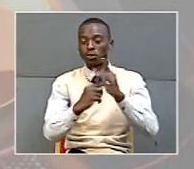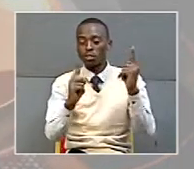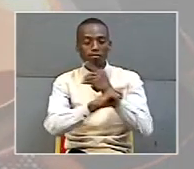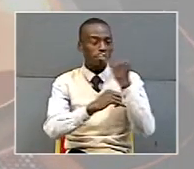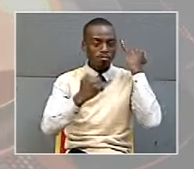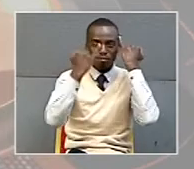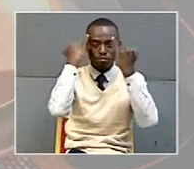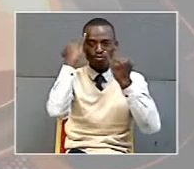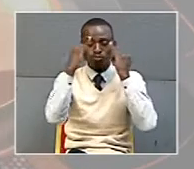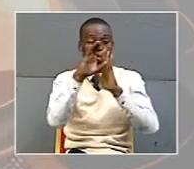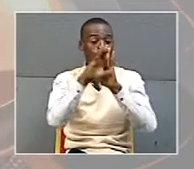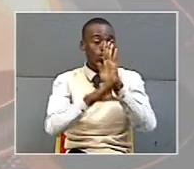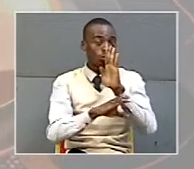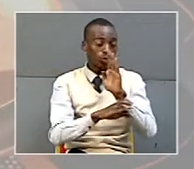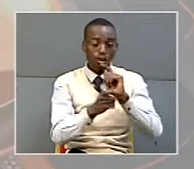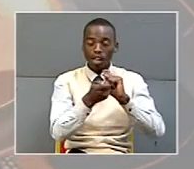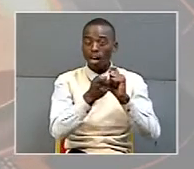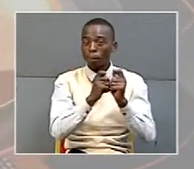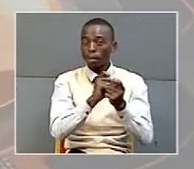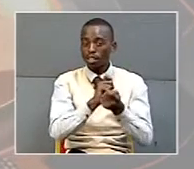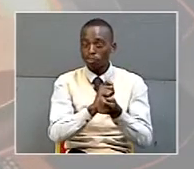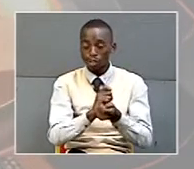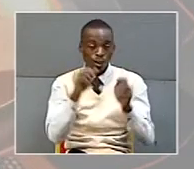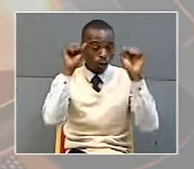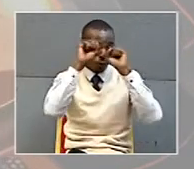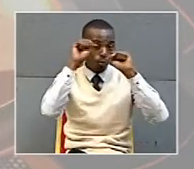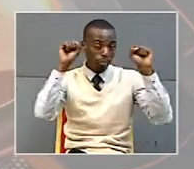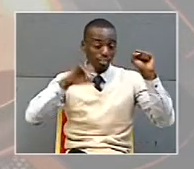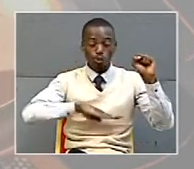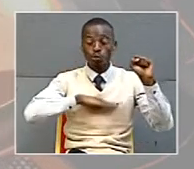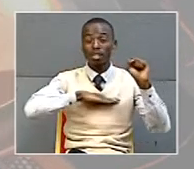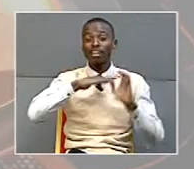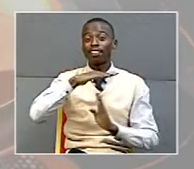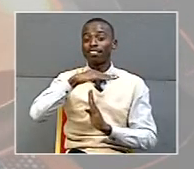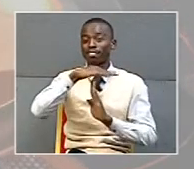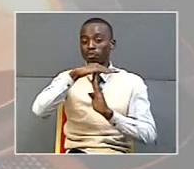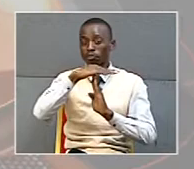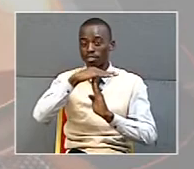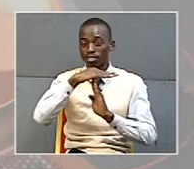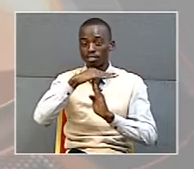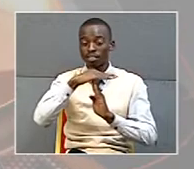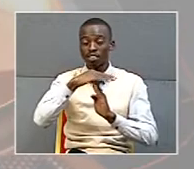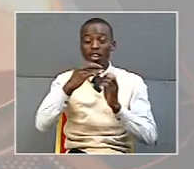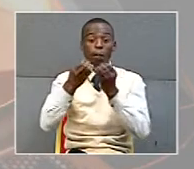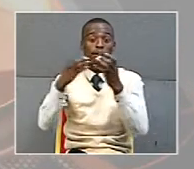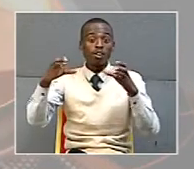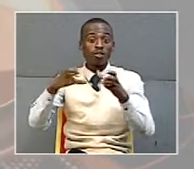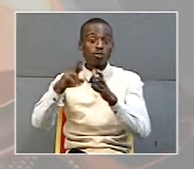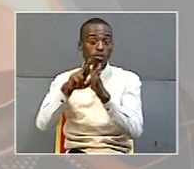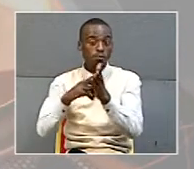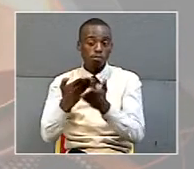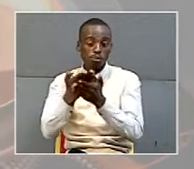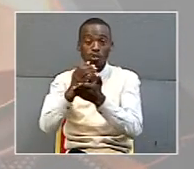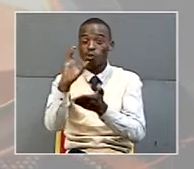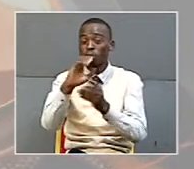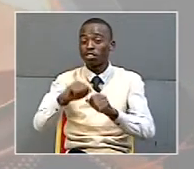views over the constitutional amendment of presidential age limit. Whereas the majority report presented by the